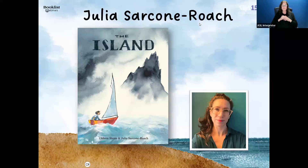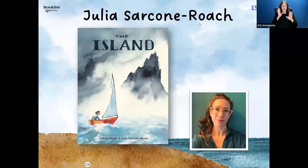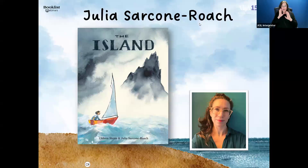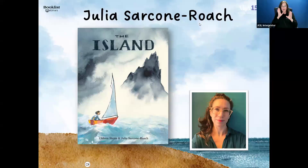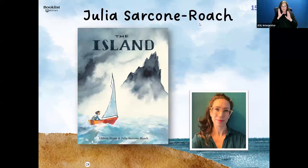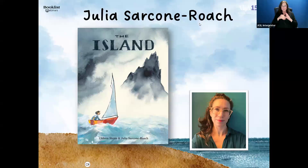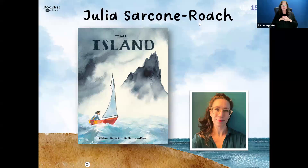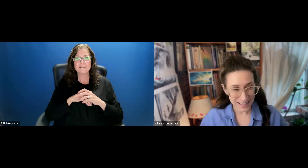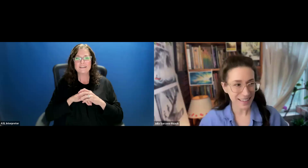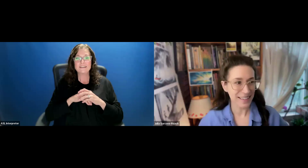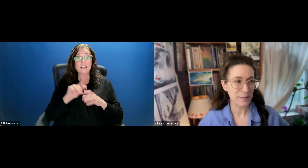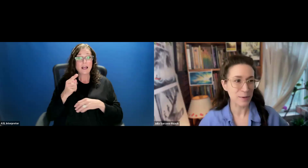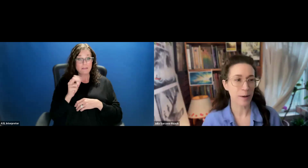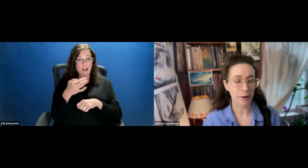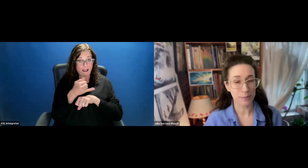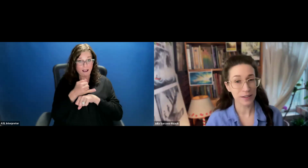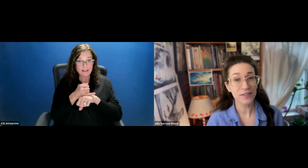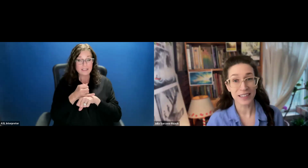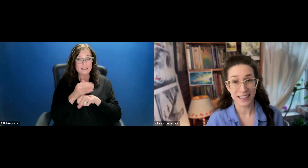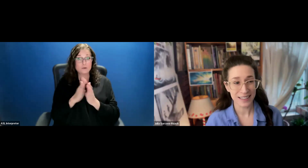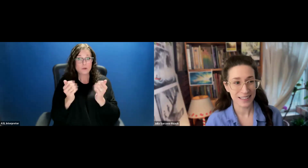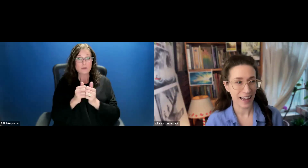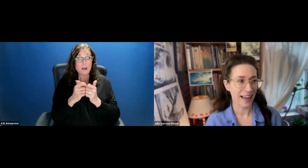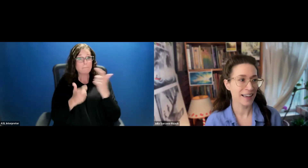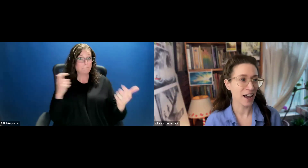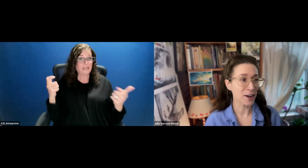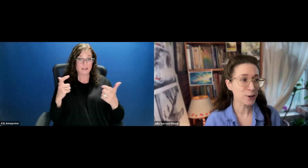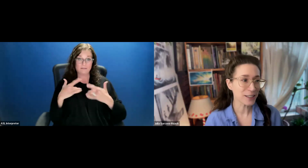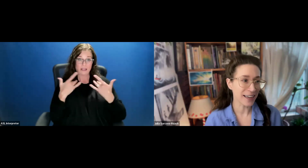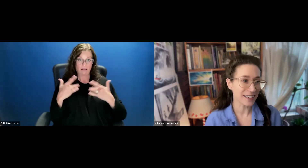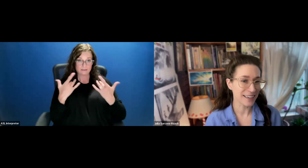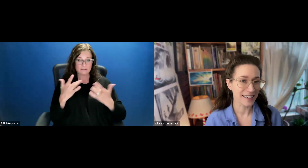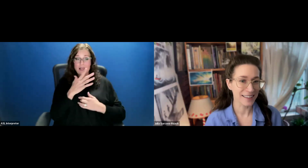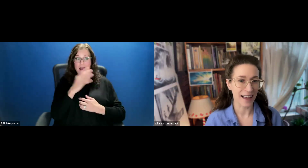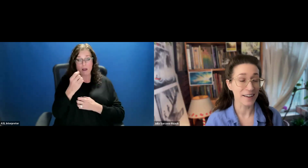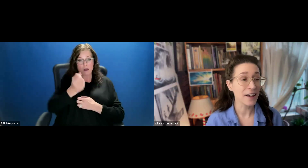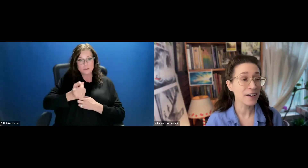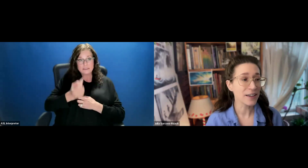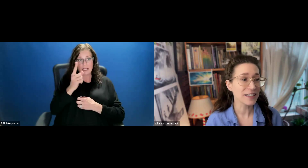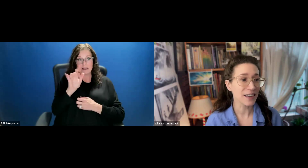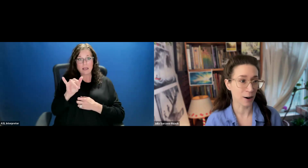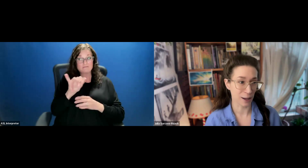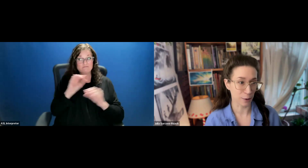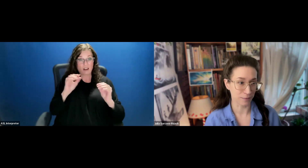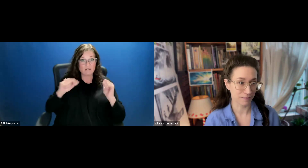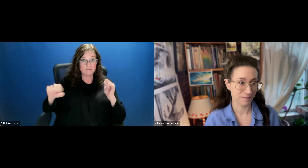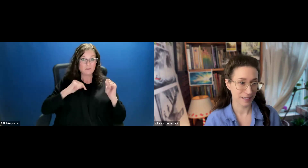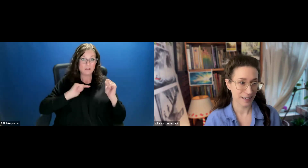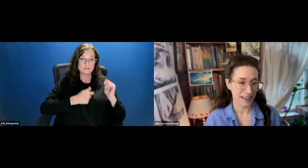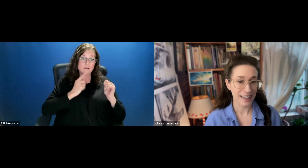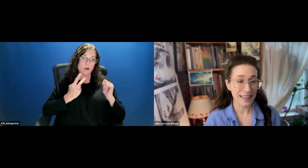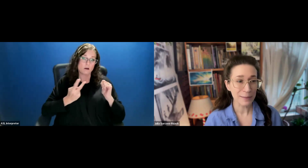Hi. The Island is a book about big feelings and understanding that none of us are